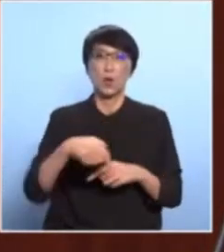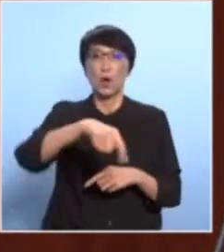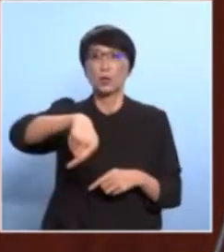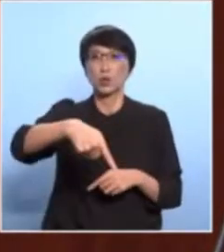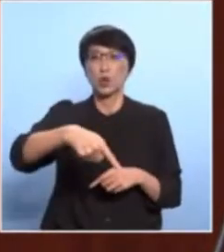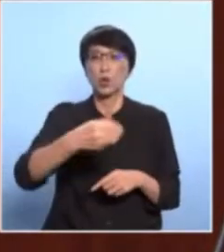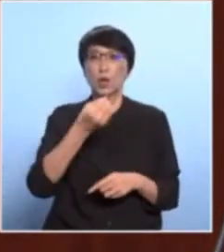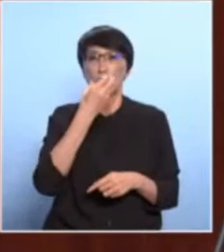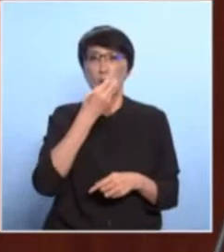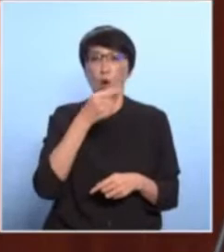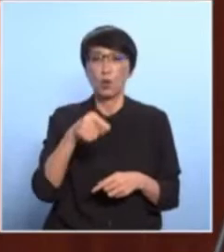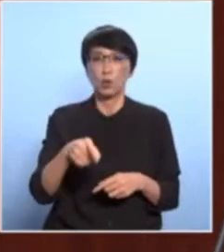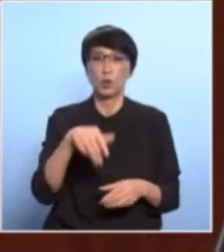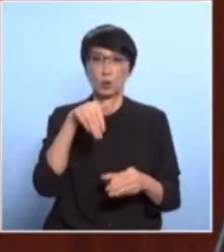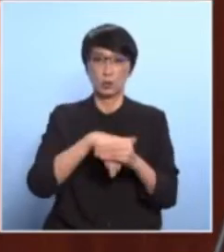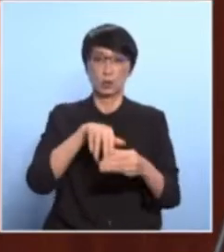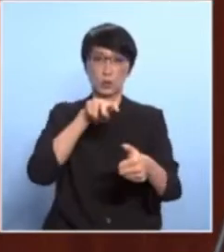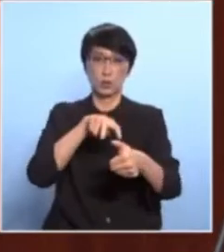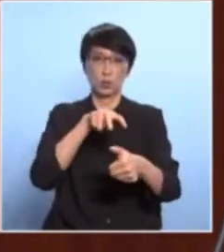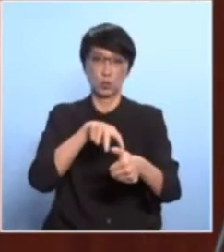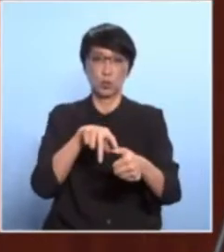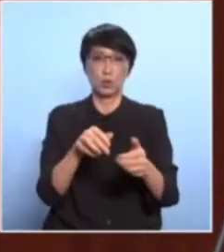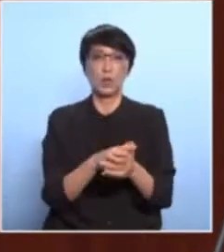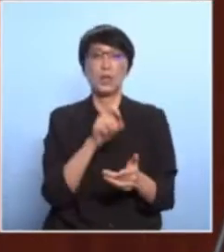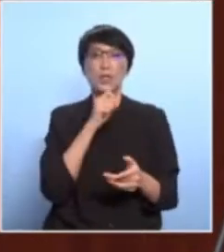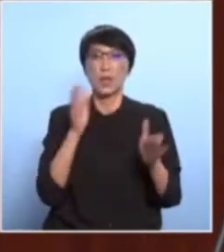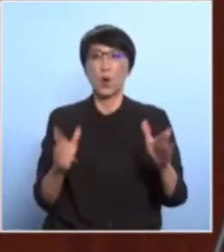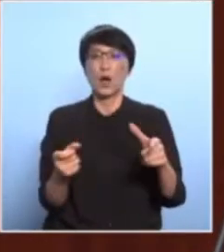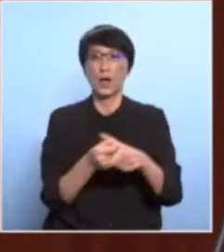Invest in the GBA. The Hong Kong